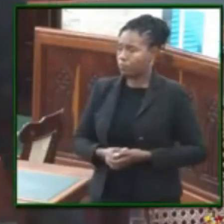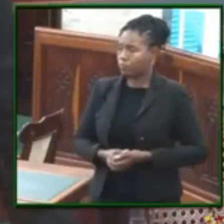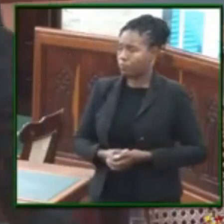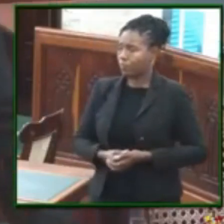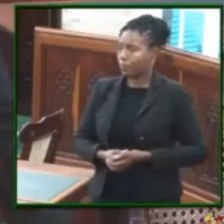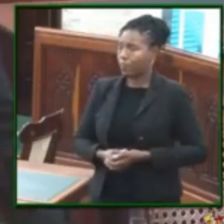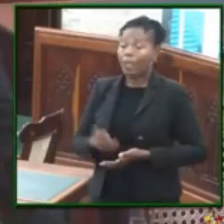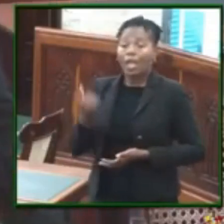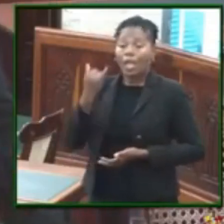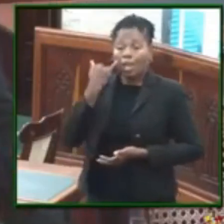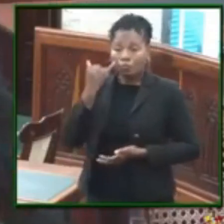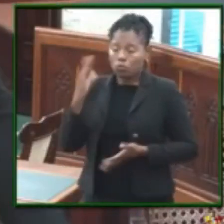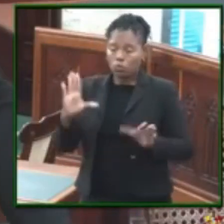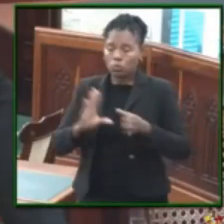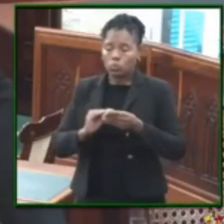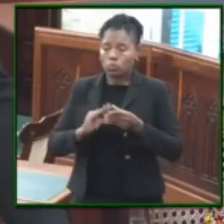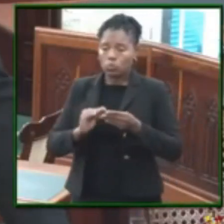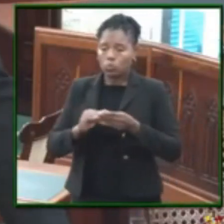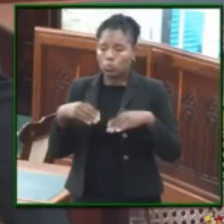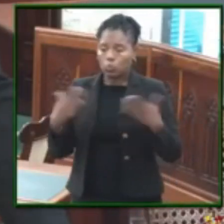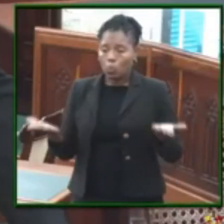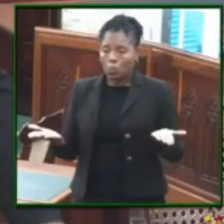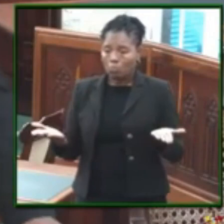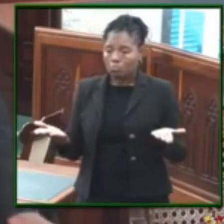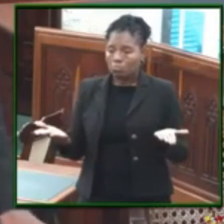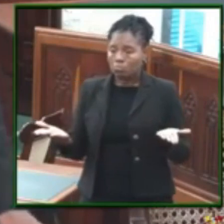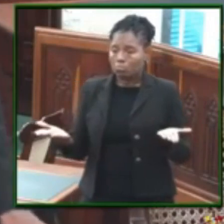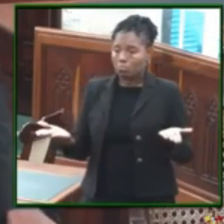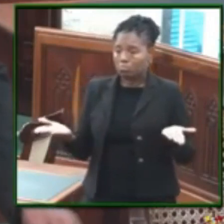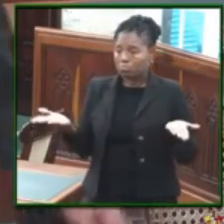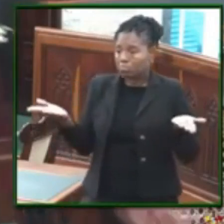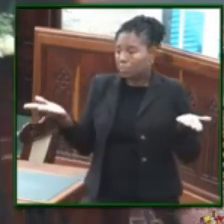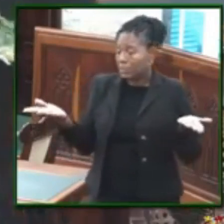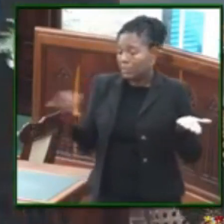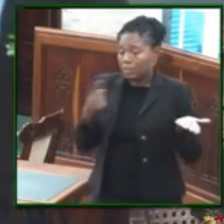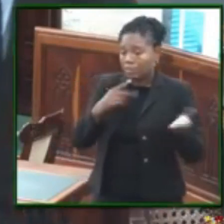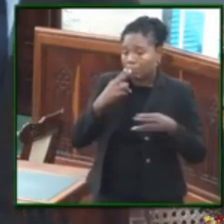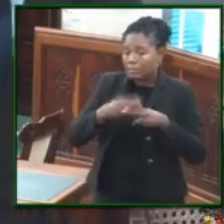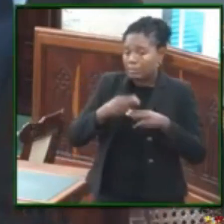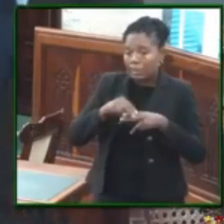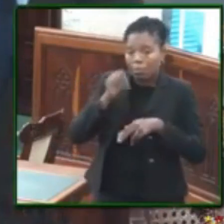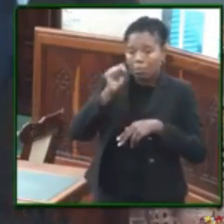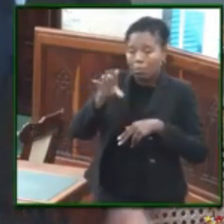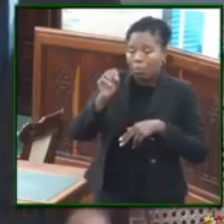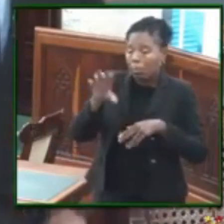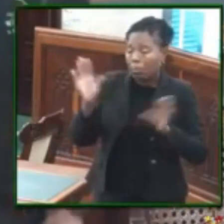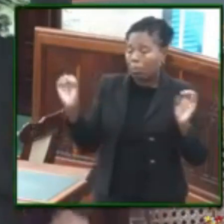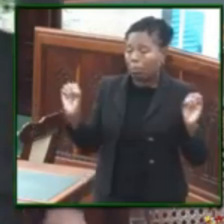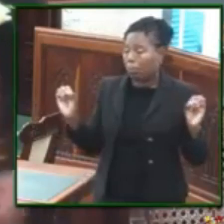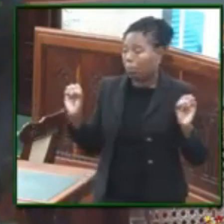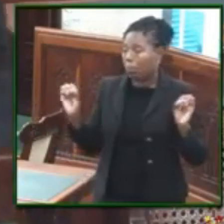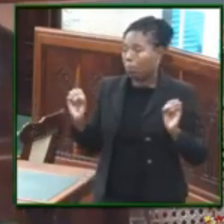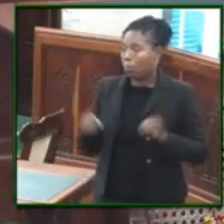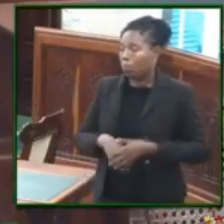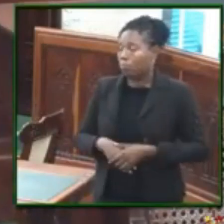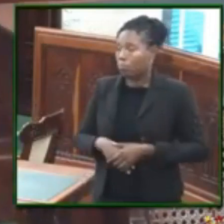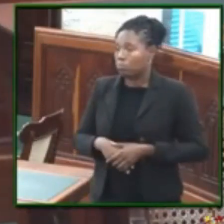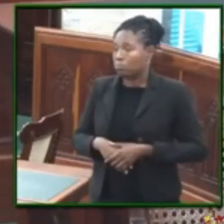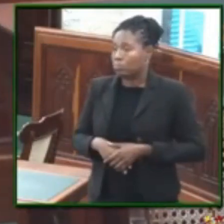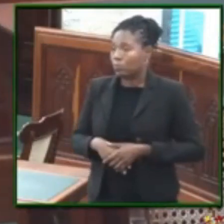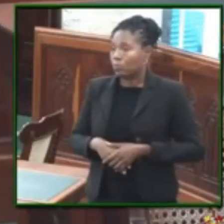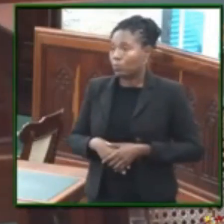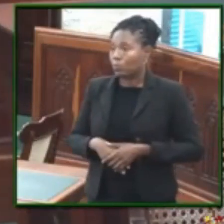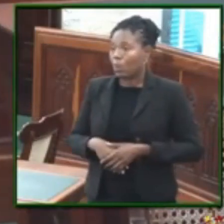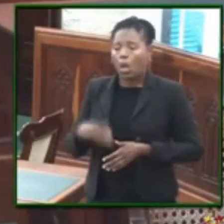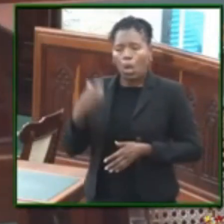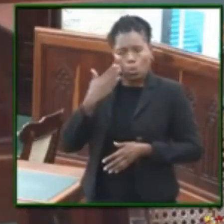if he dares to say, I'm not going to call the name. I'm not. I know you're